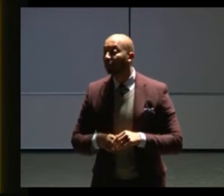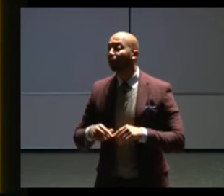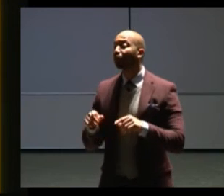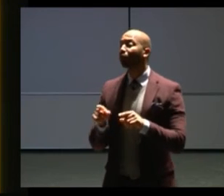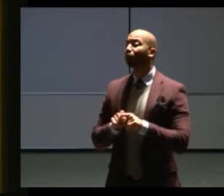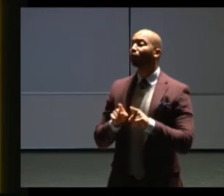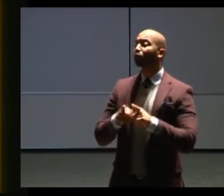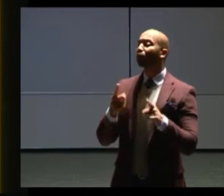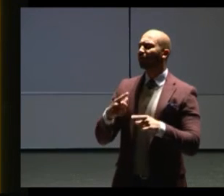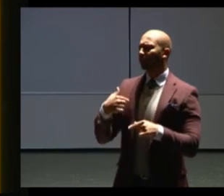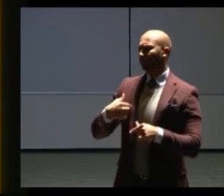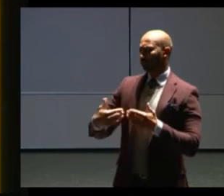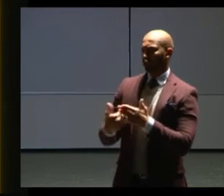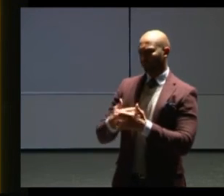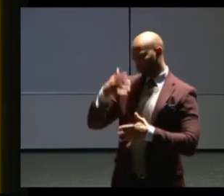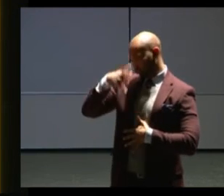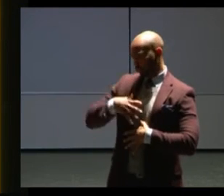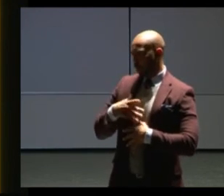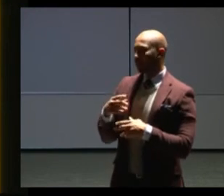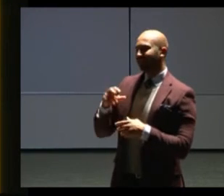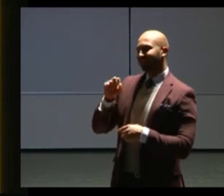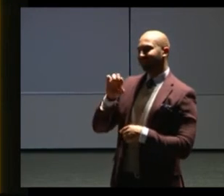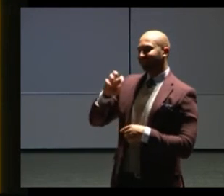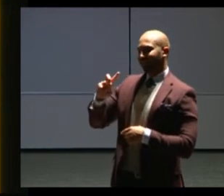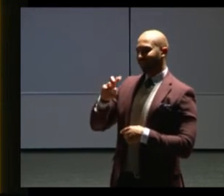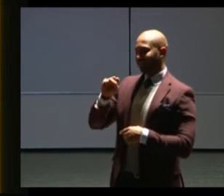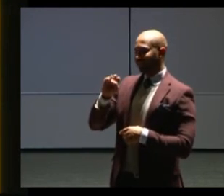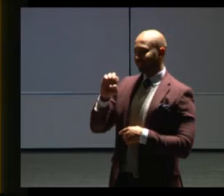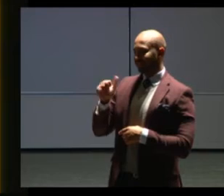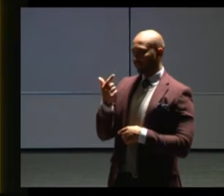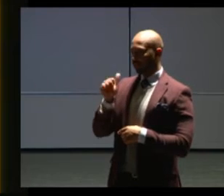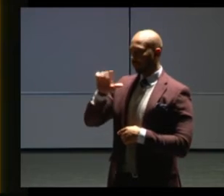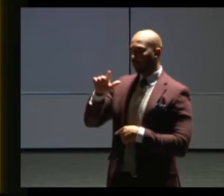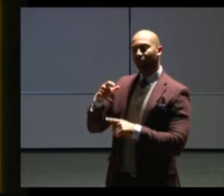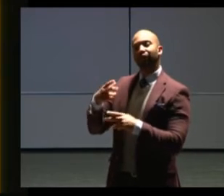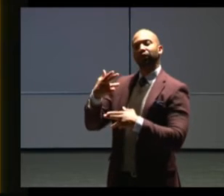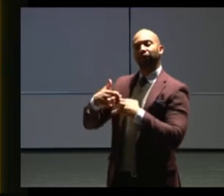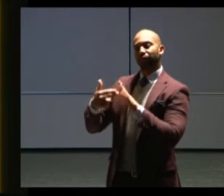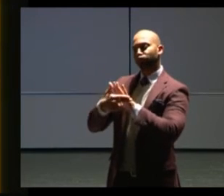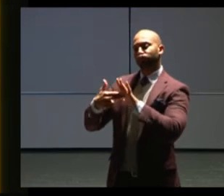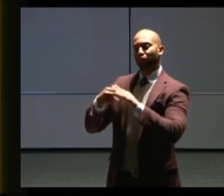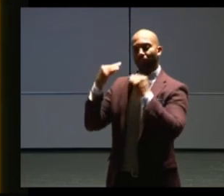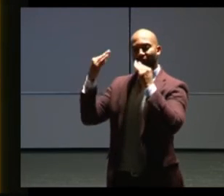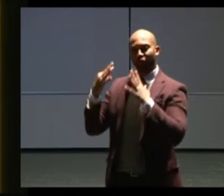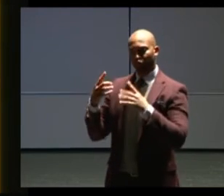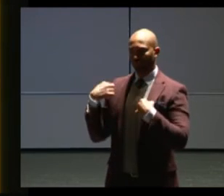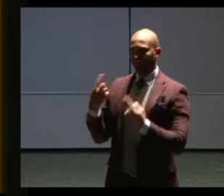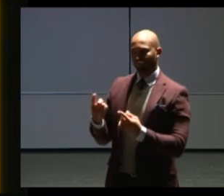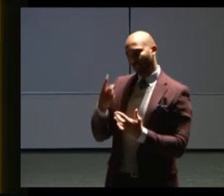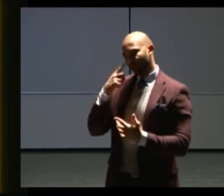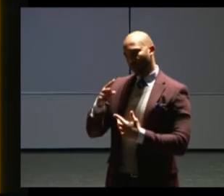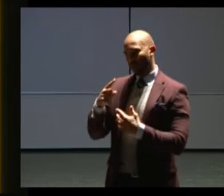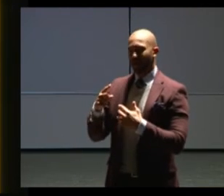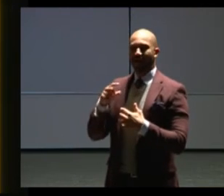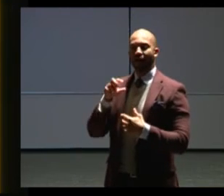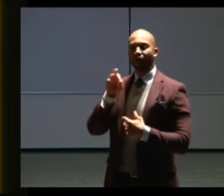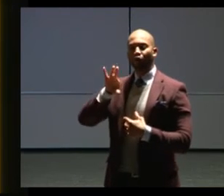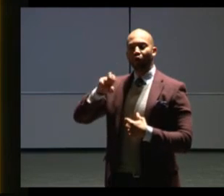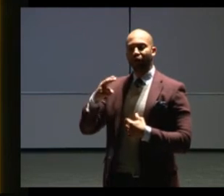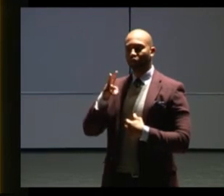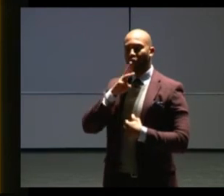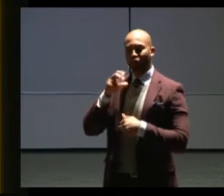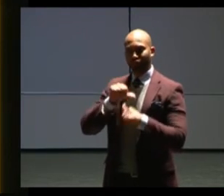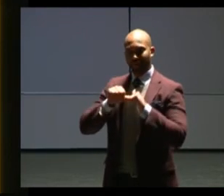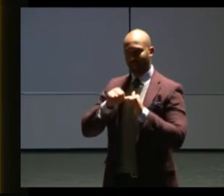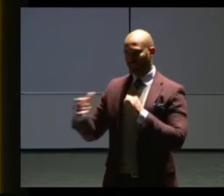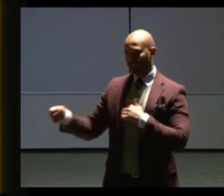name a gentleman, Seth Siegel, as a named professor for a period at the School of Freshwater Science. We've